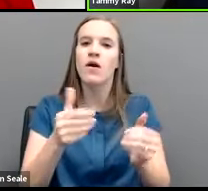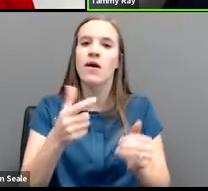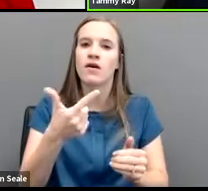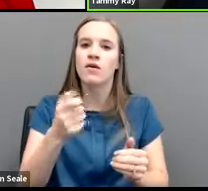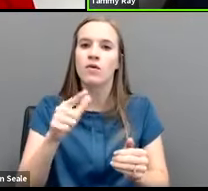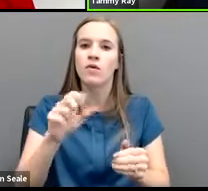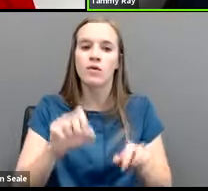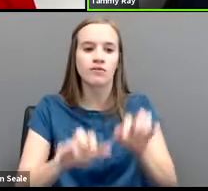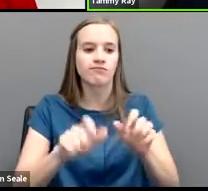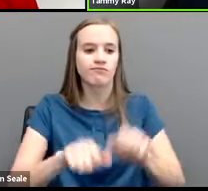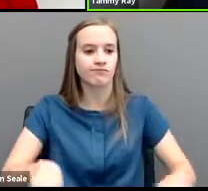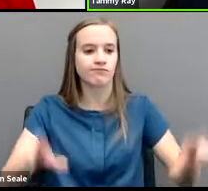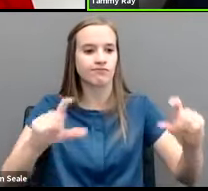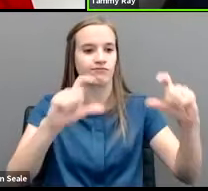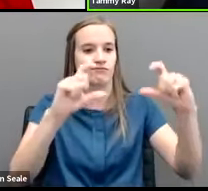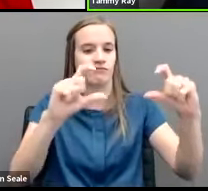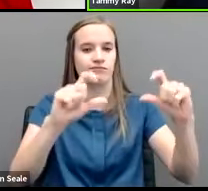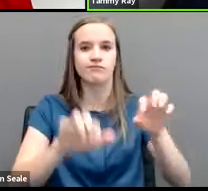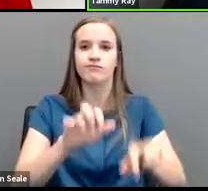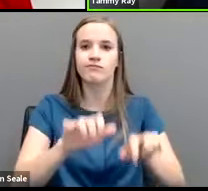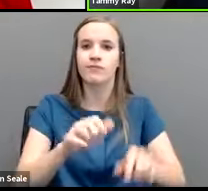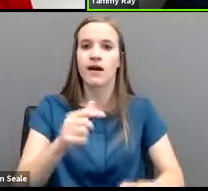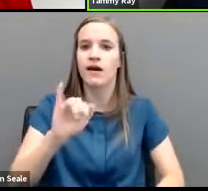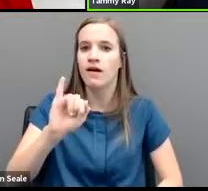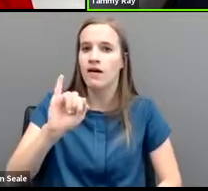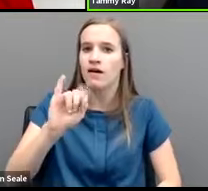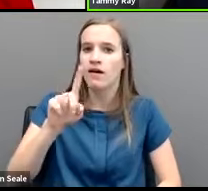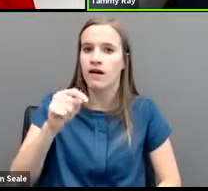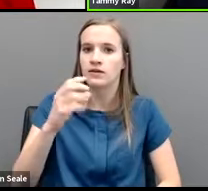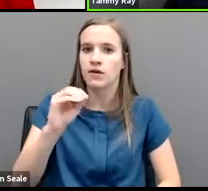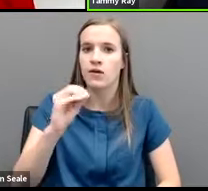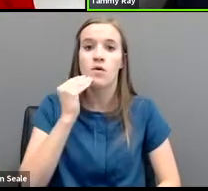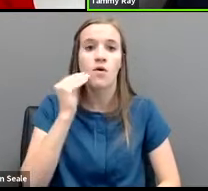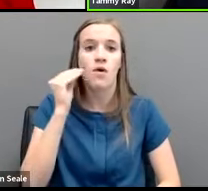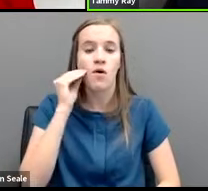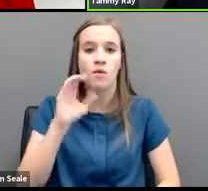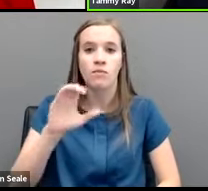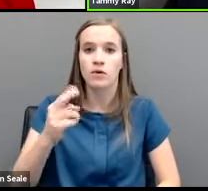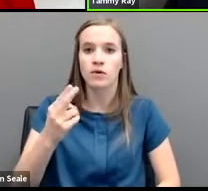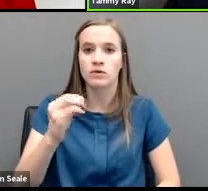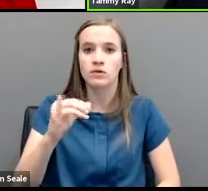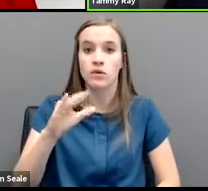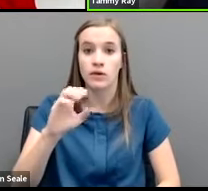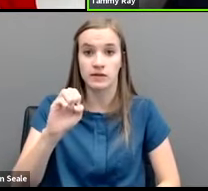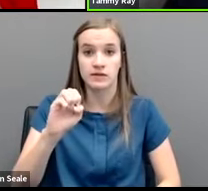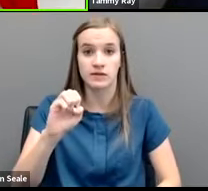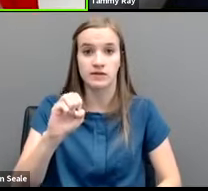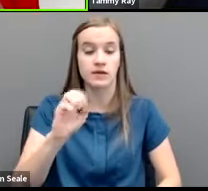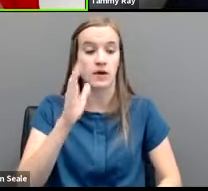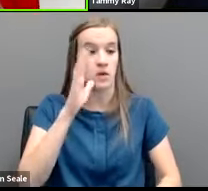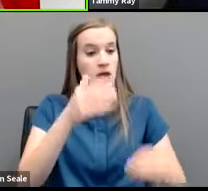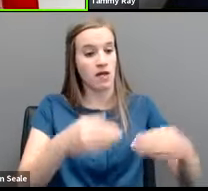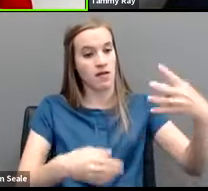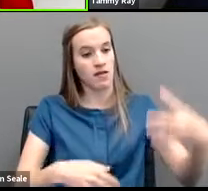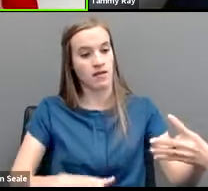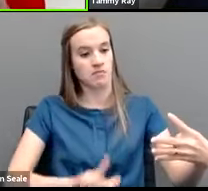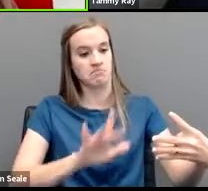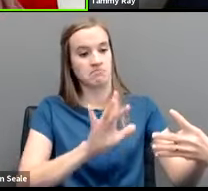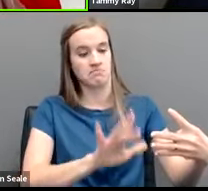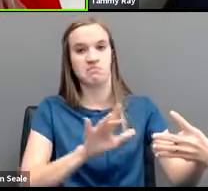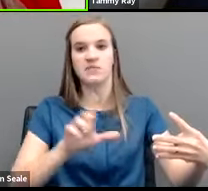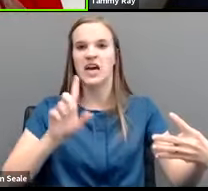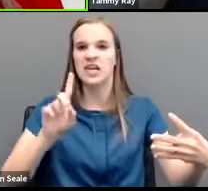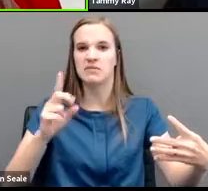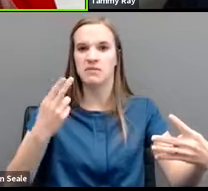to the Idaho Home Choice page at the Department of Health and Welfare's website. That's great. And for you